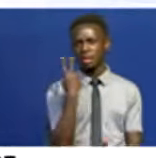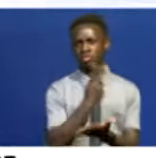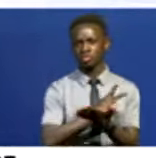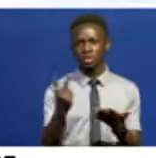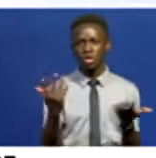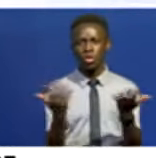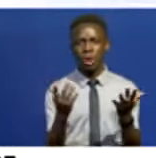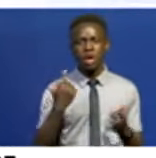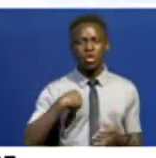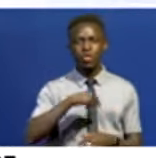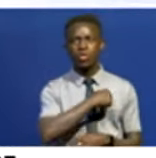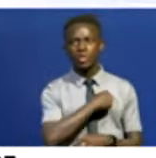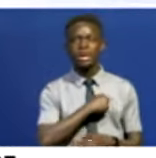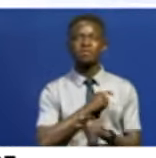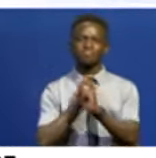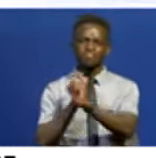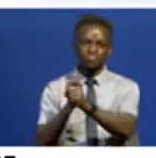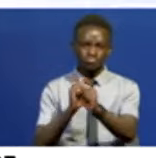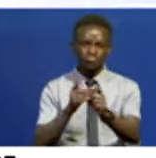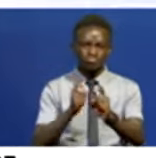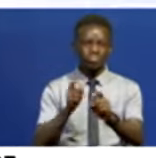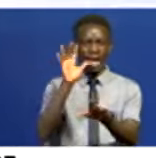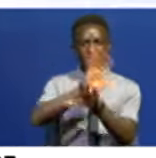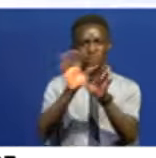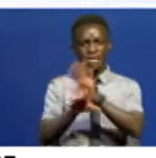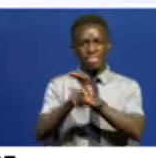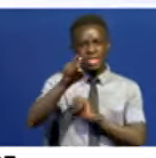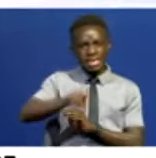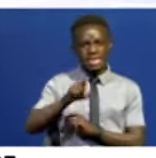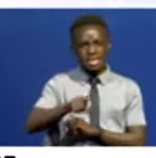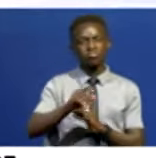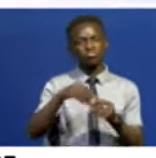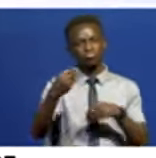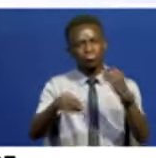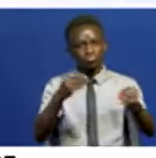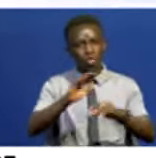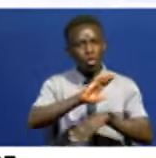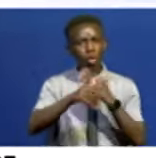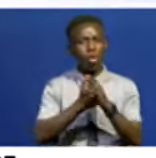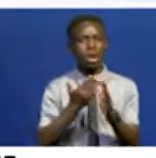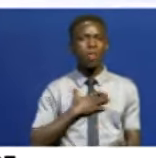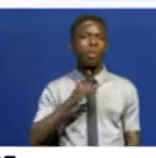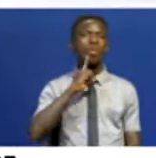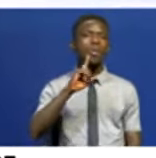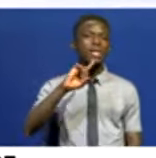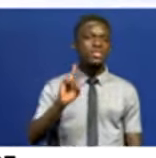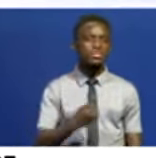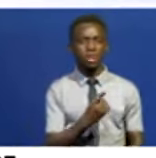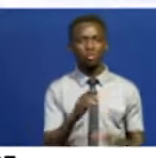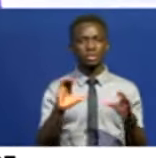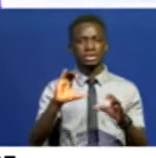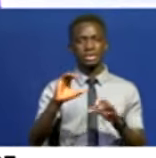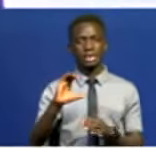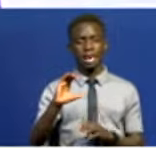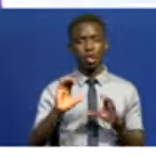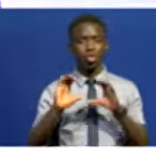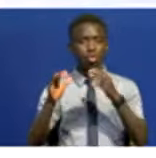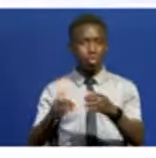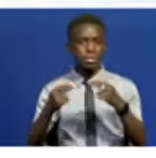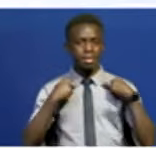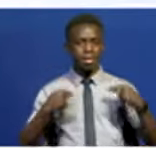are kitting all our 100,000 community health promoters, is to